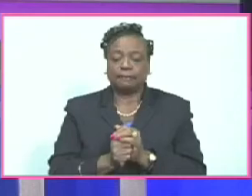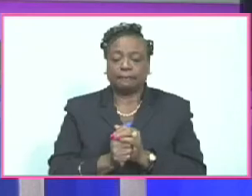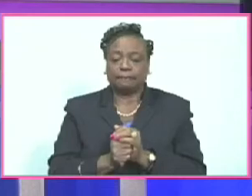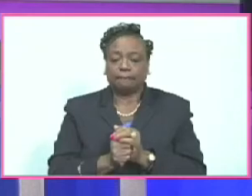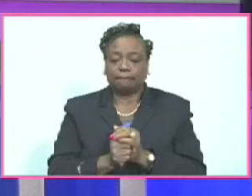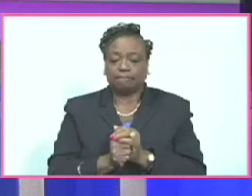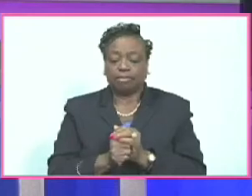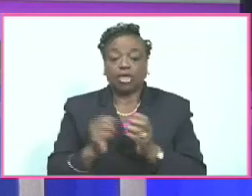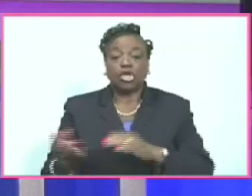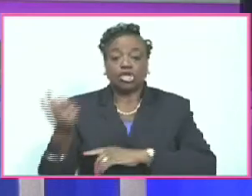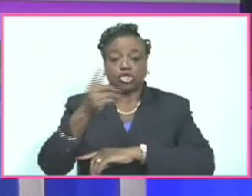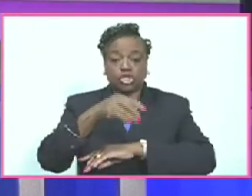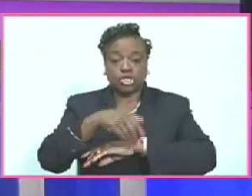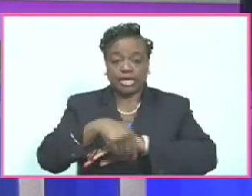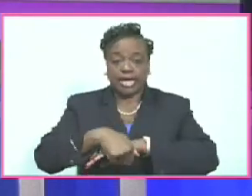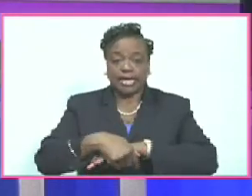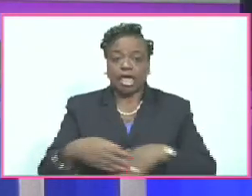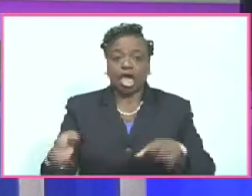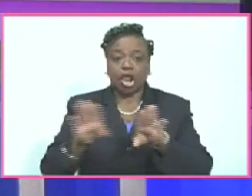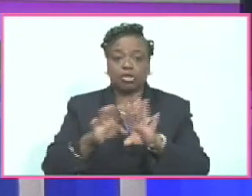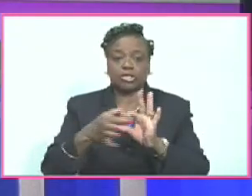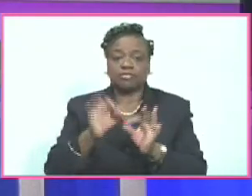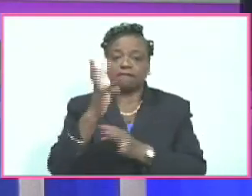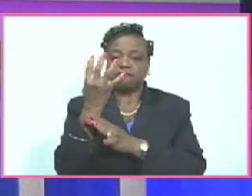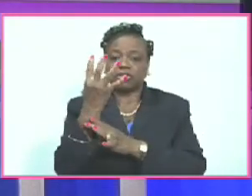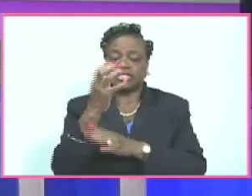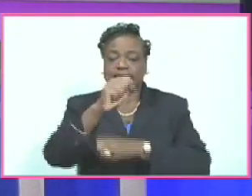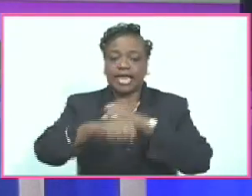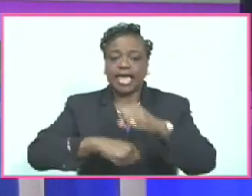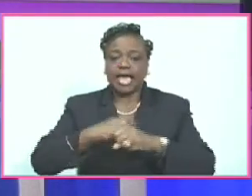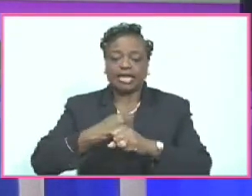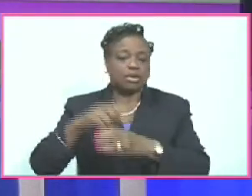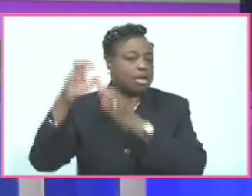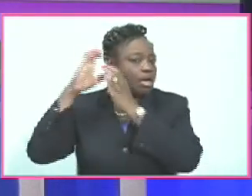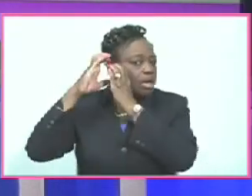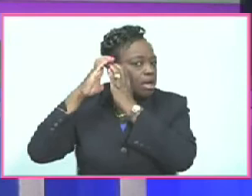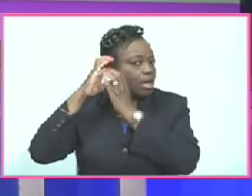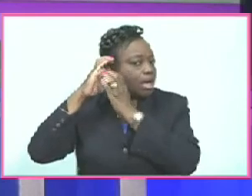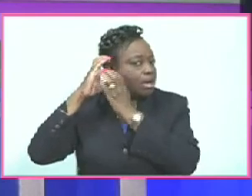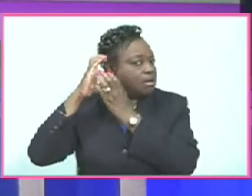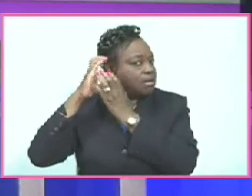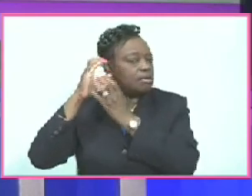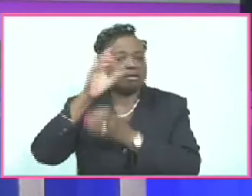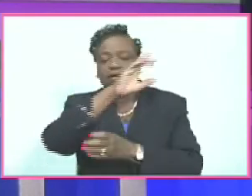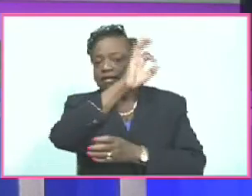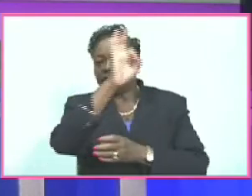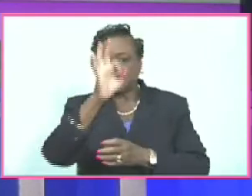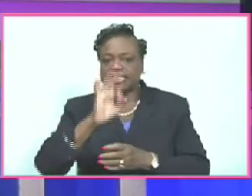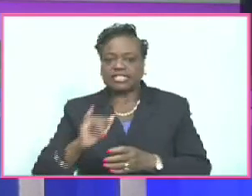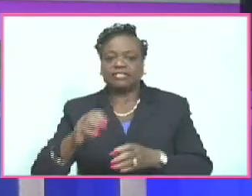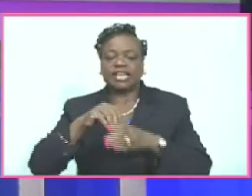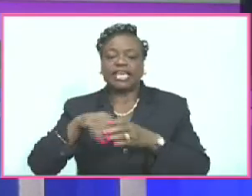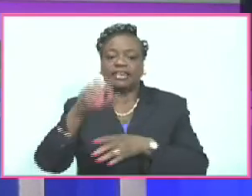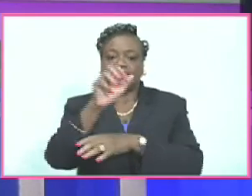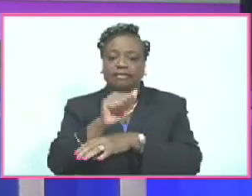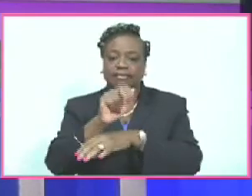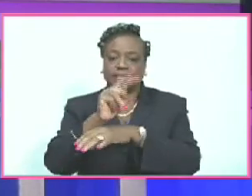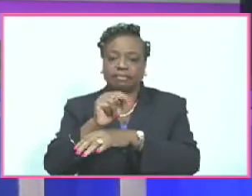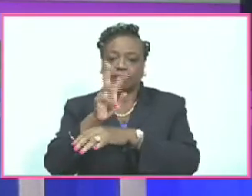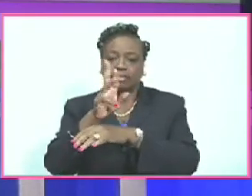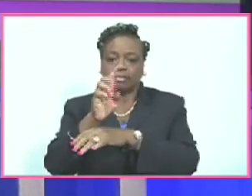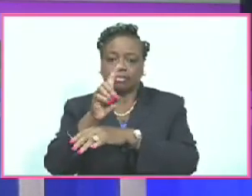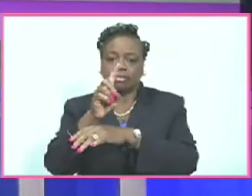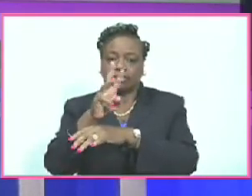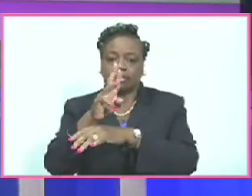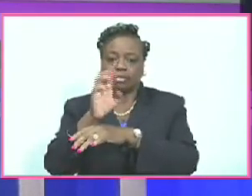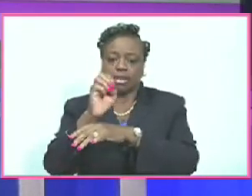Well, tonight is the closing of the 14th annual Conch Festival in South Andros. The fundraising event was almost impacted